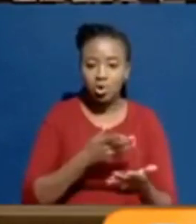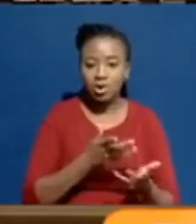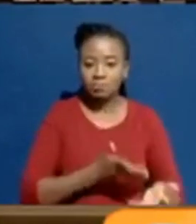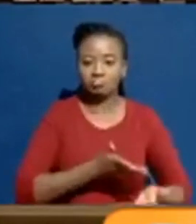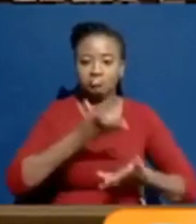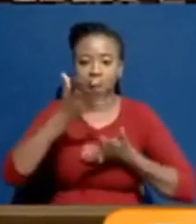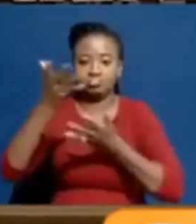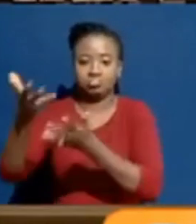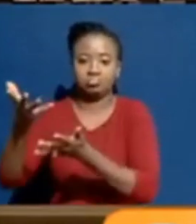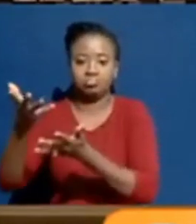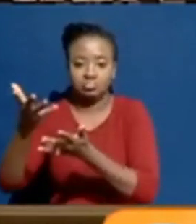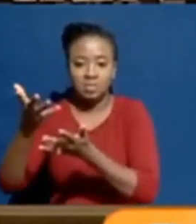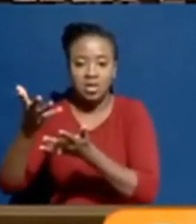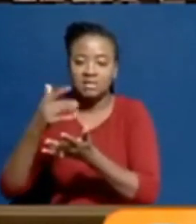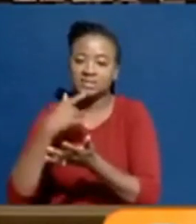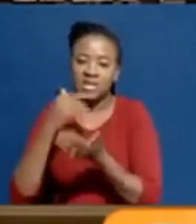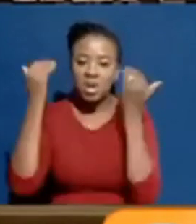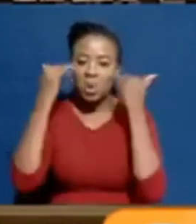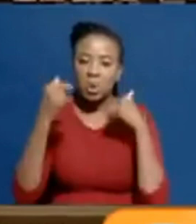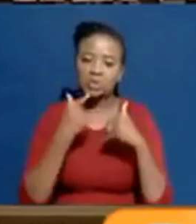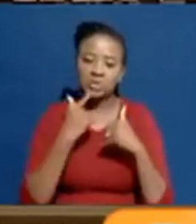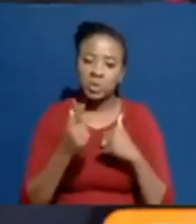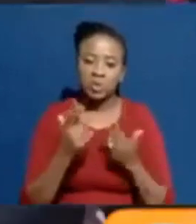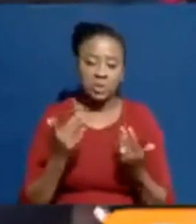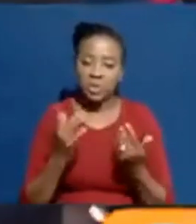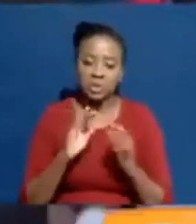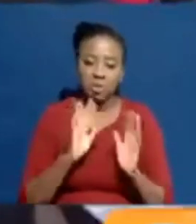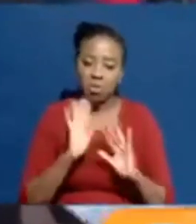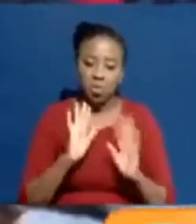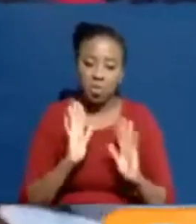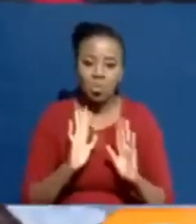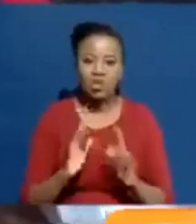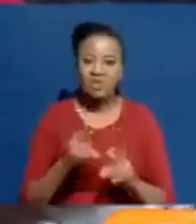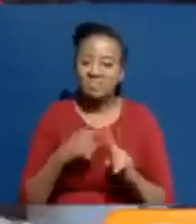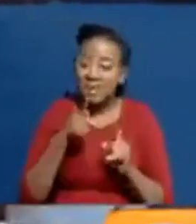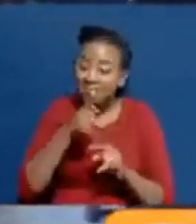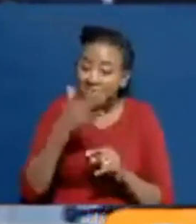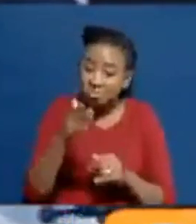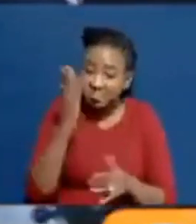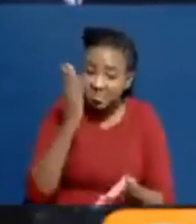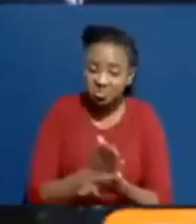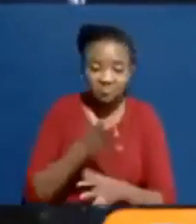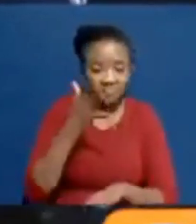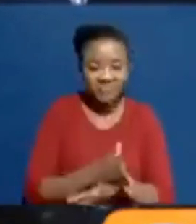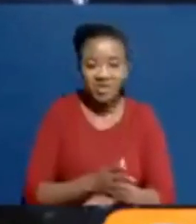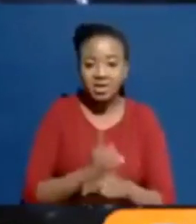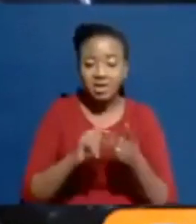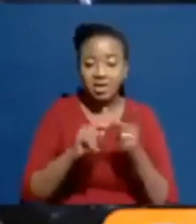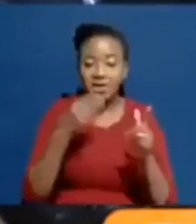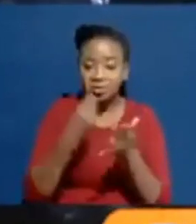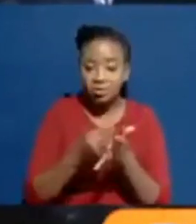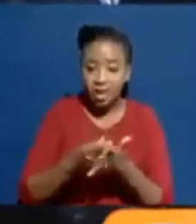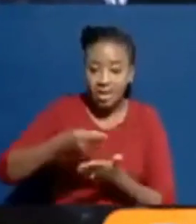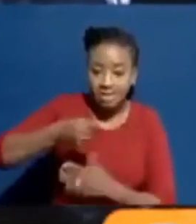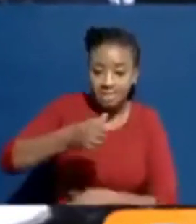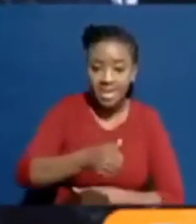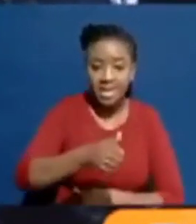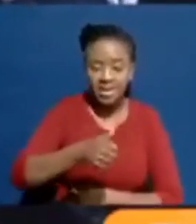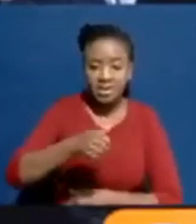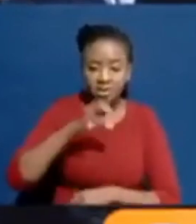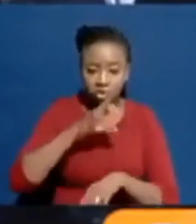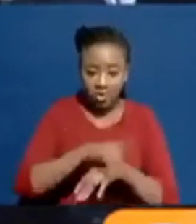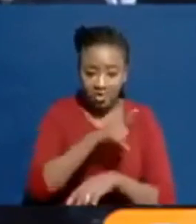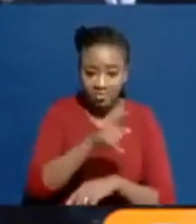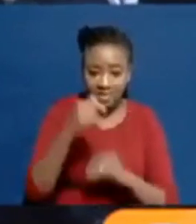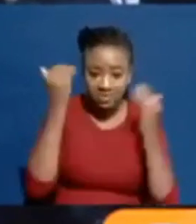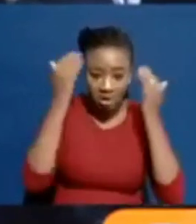the millions sent by Bratton Gold Trading Company, and that the phone number used to pay for the petition to obtain those